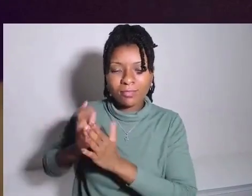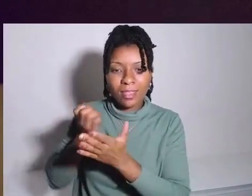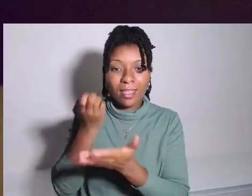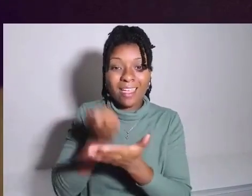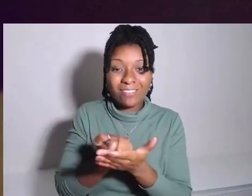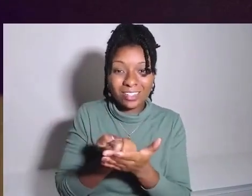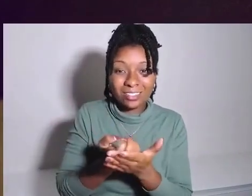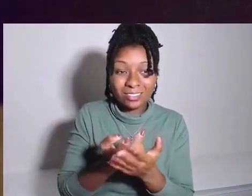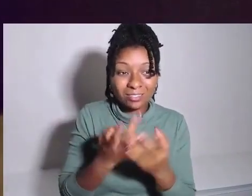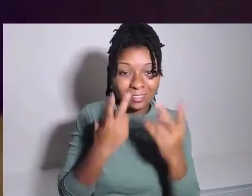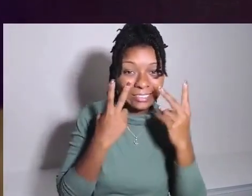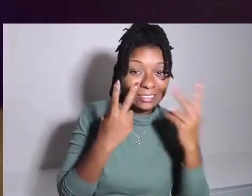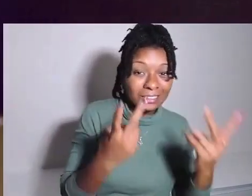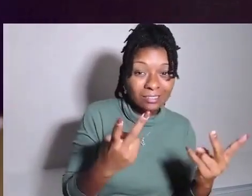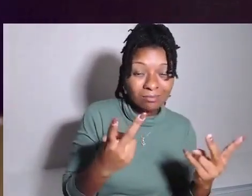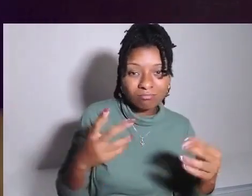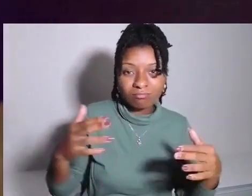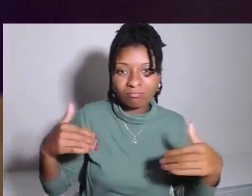felt,